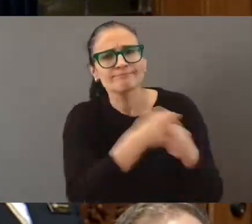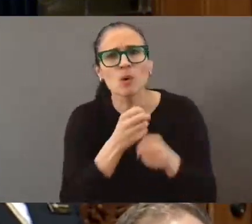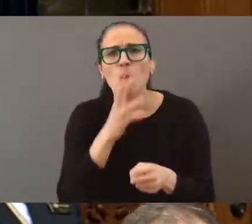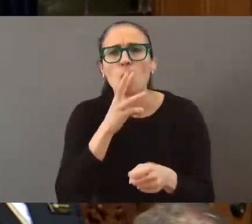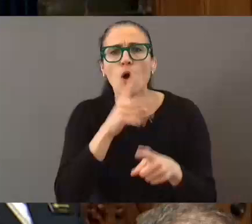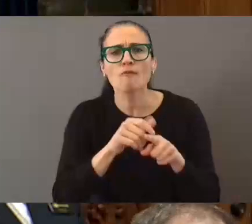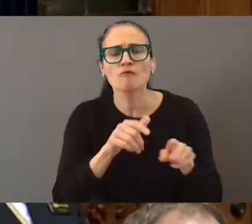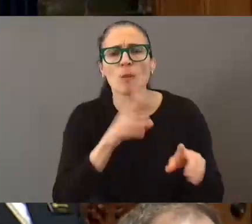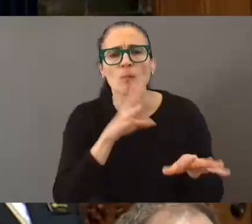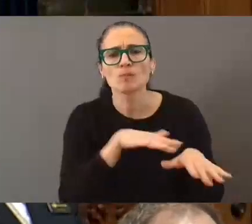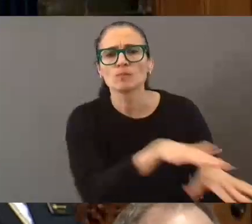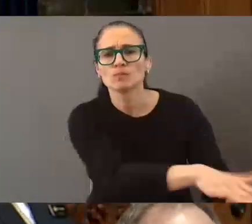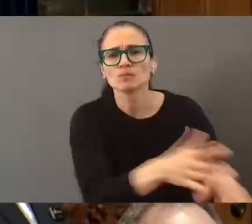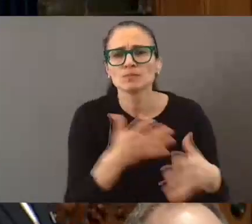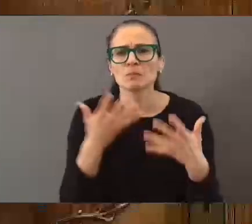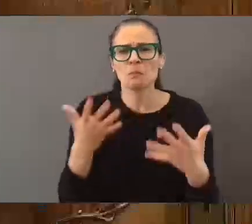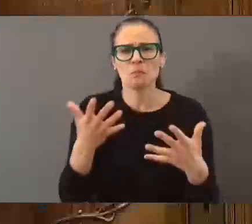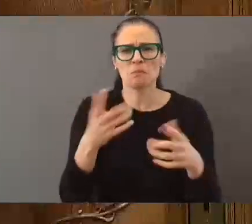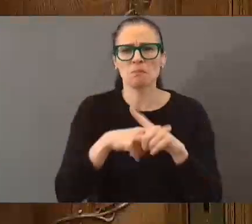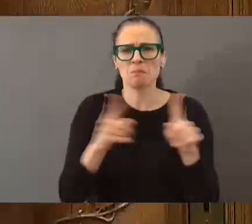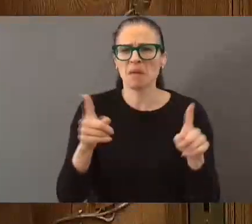not?